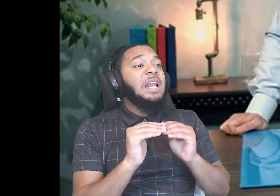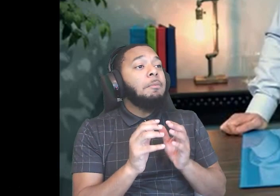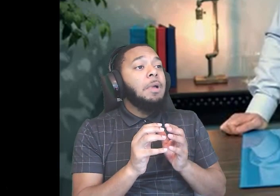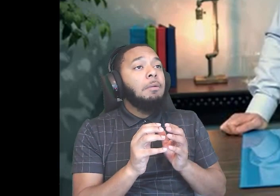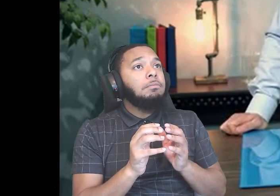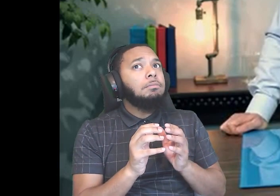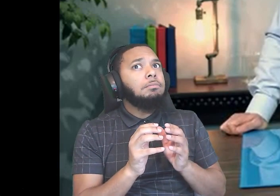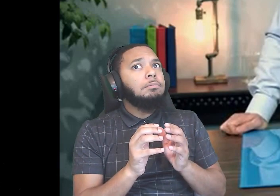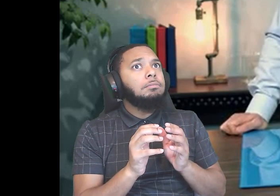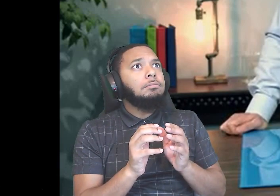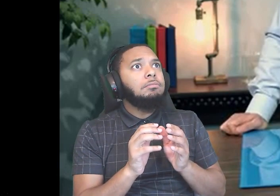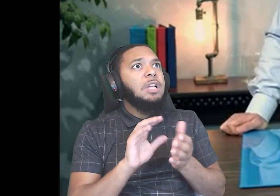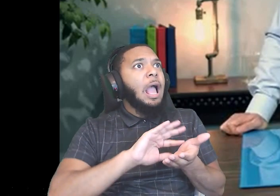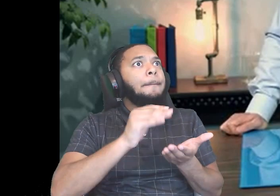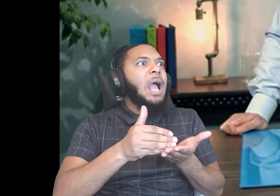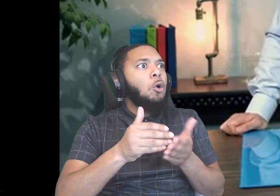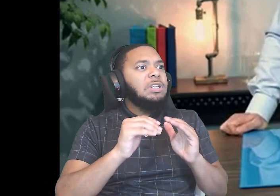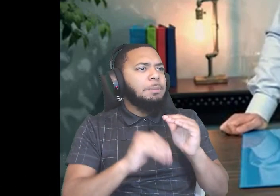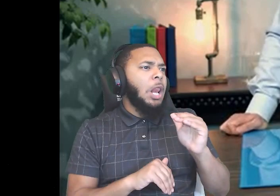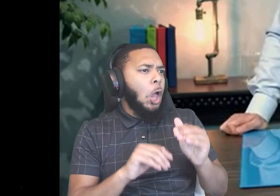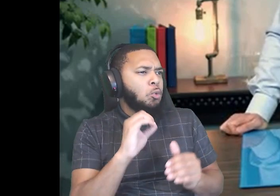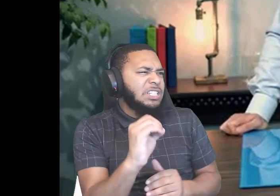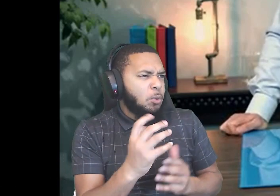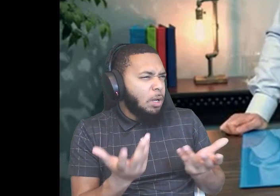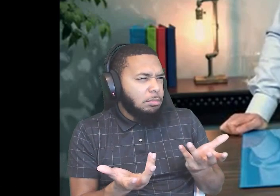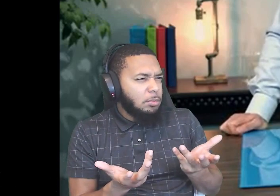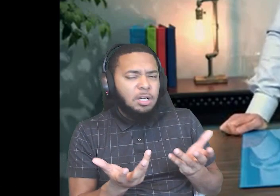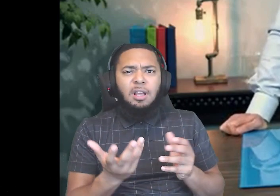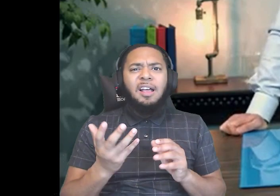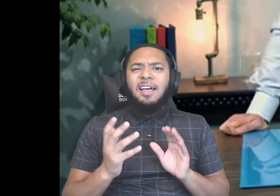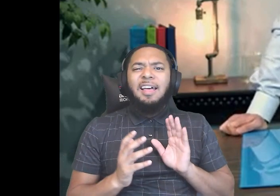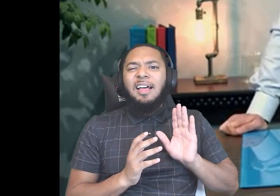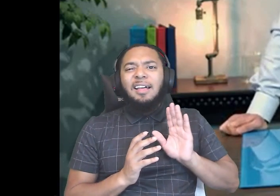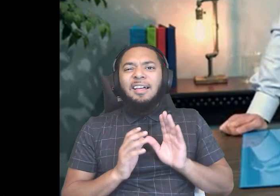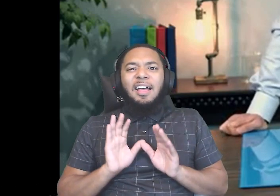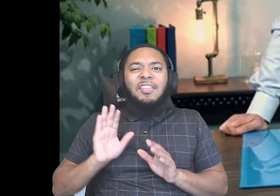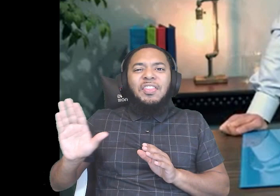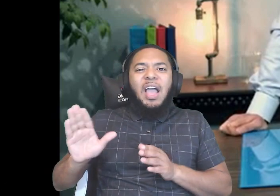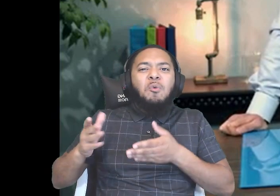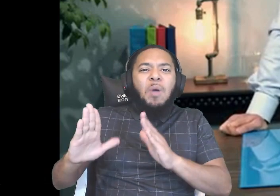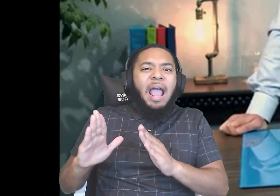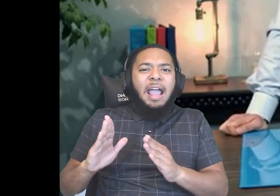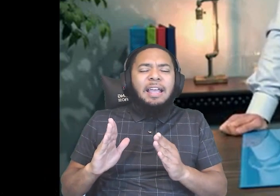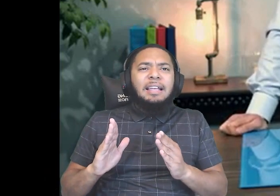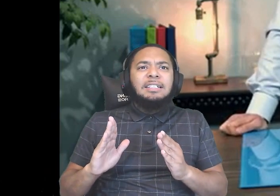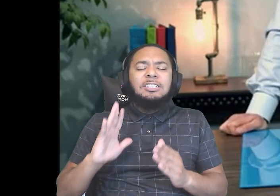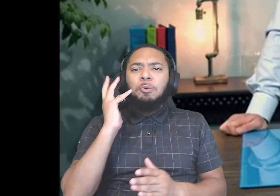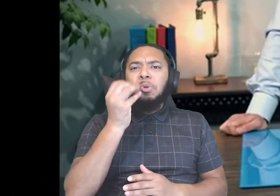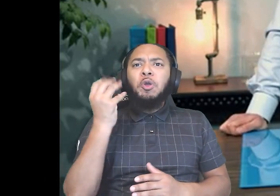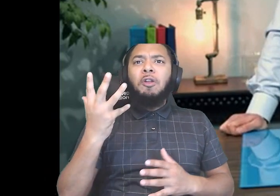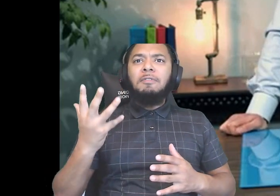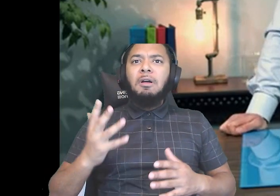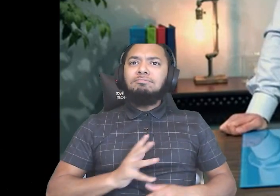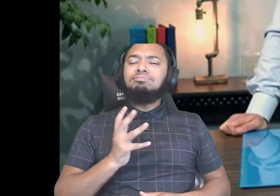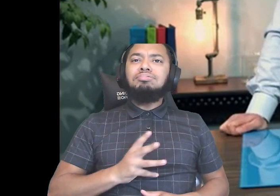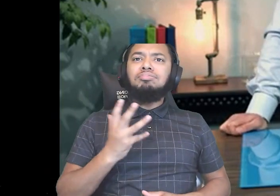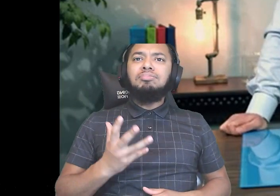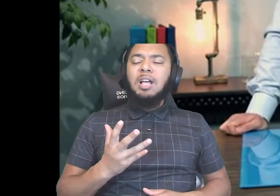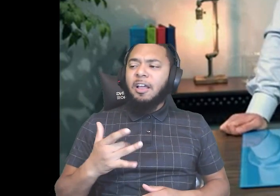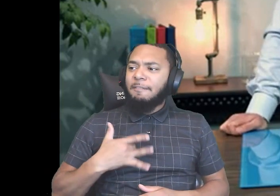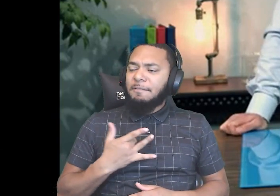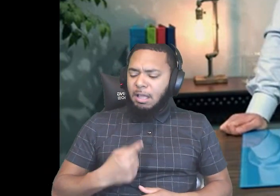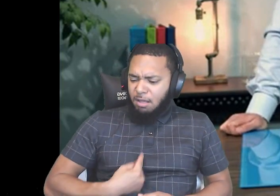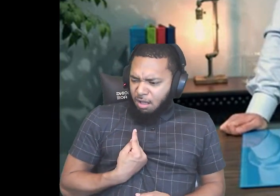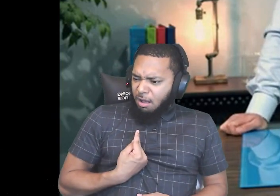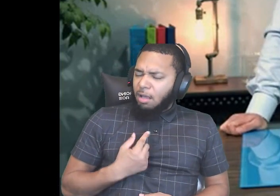below zero. They just say it in the most eloquent of ways. So you know, you don't even really feel bad about it until you start thinking about, oh,